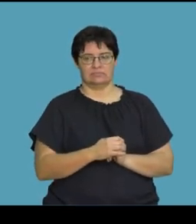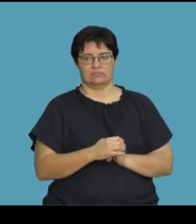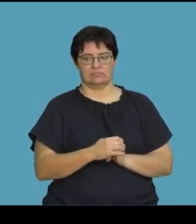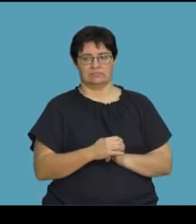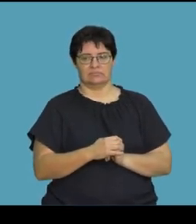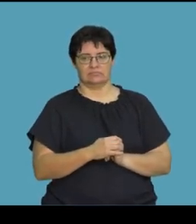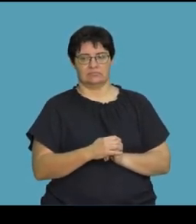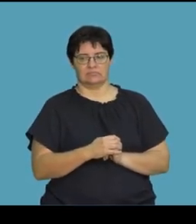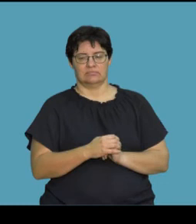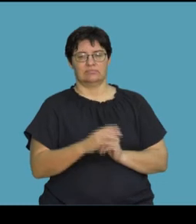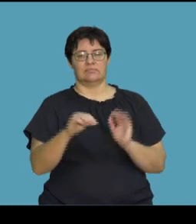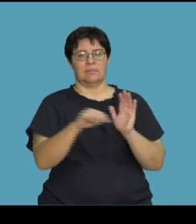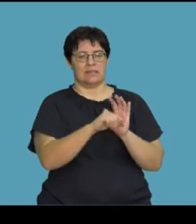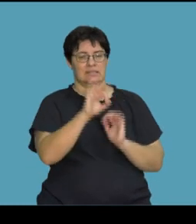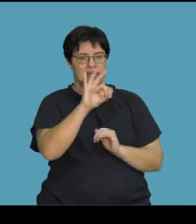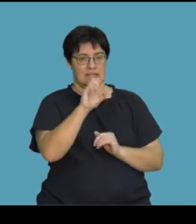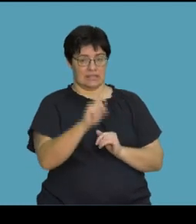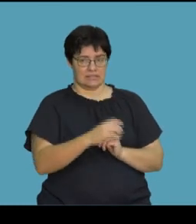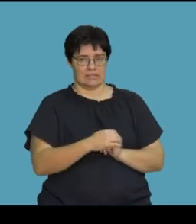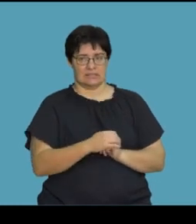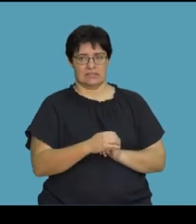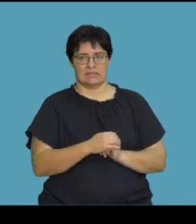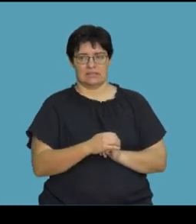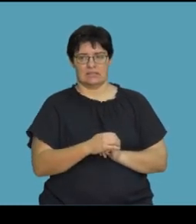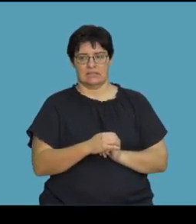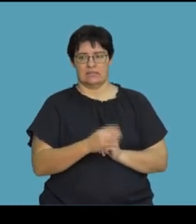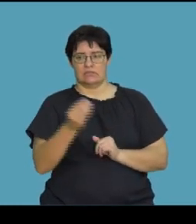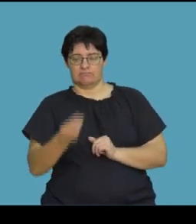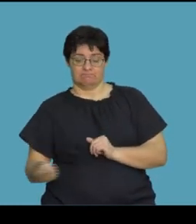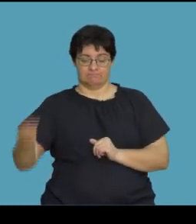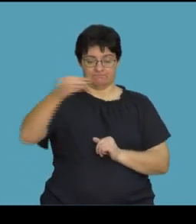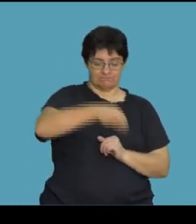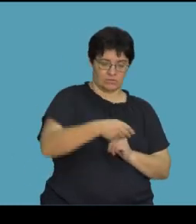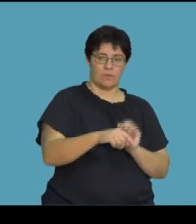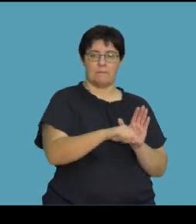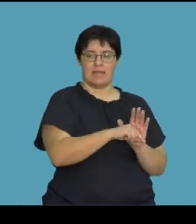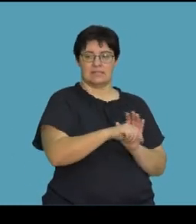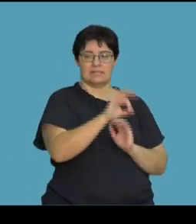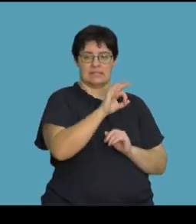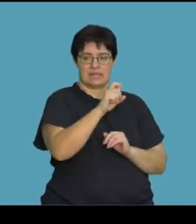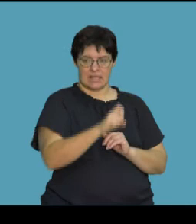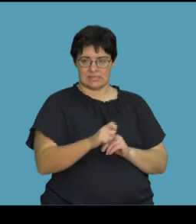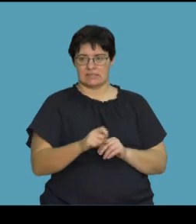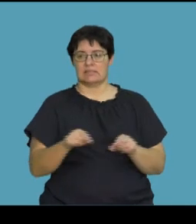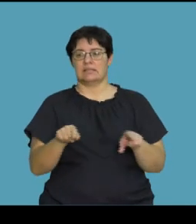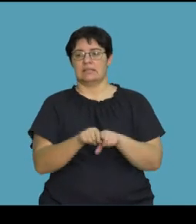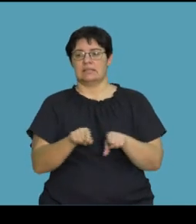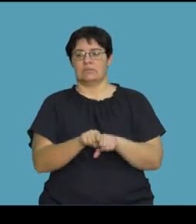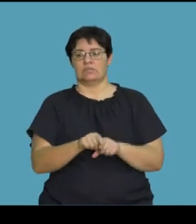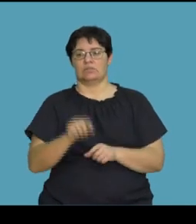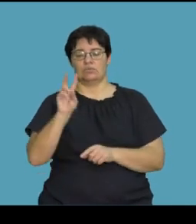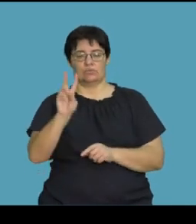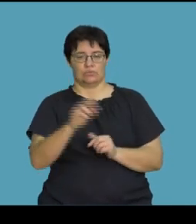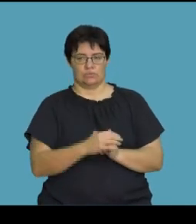be minus the 3x because I am adding the additive inverse on both sides. And this will